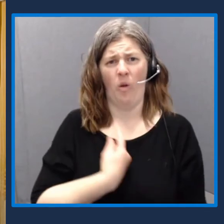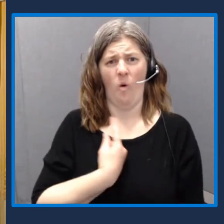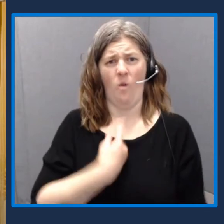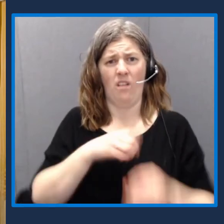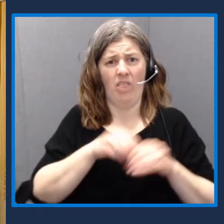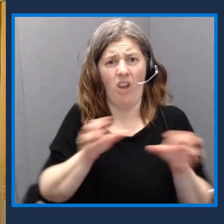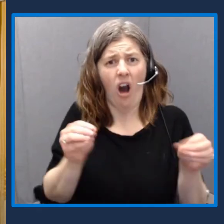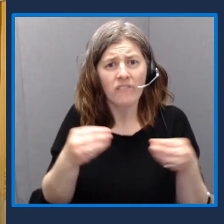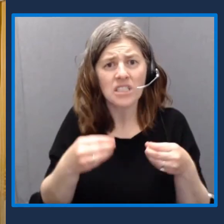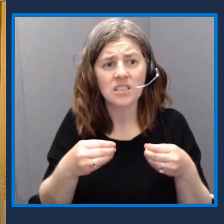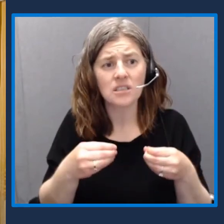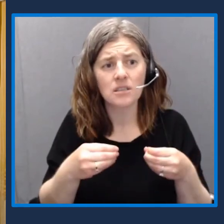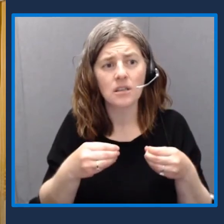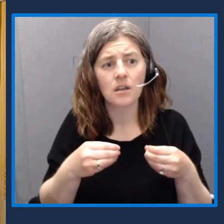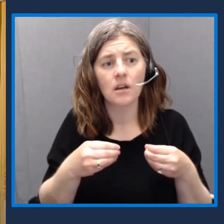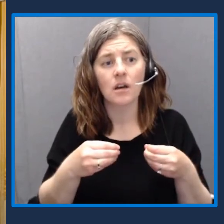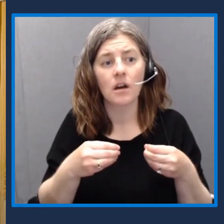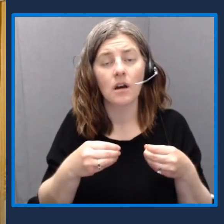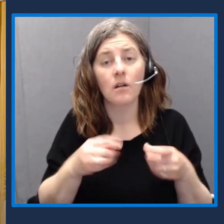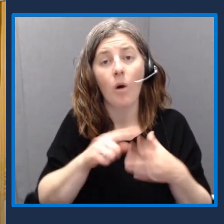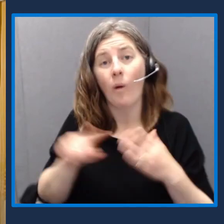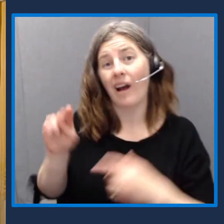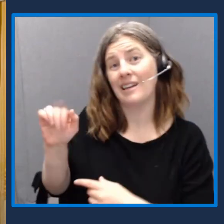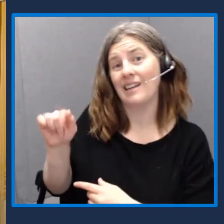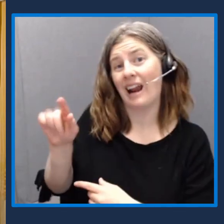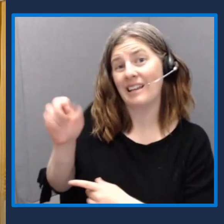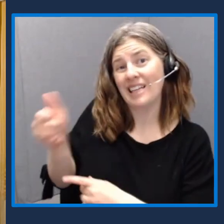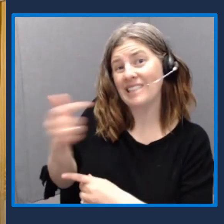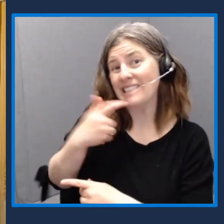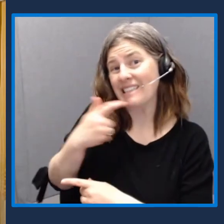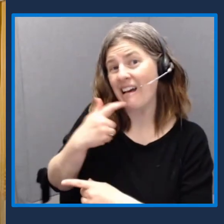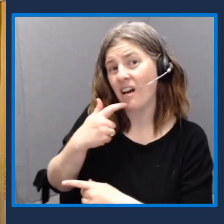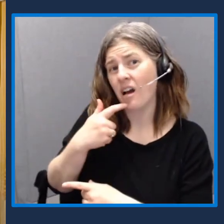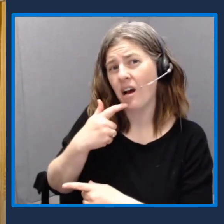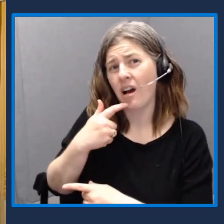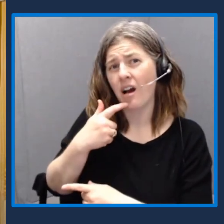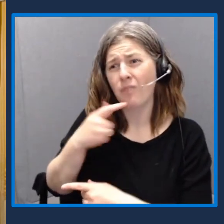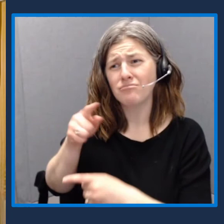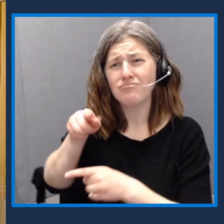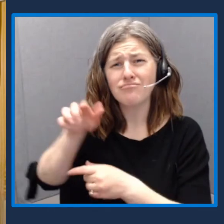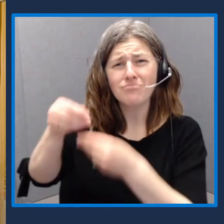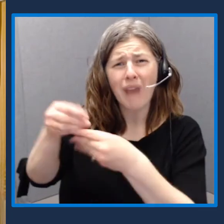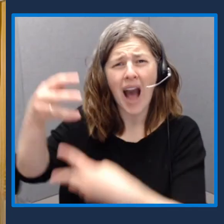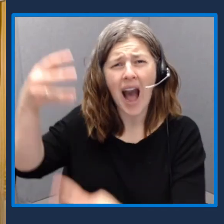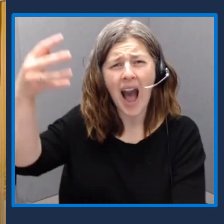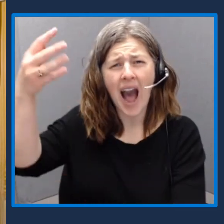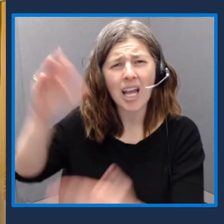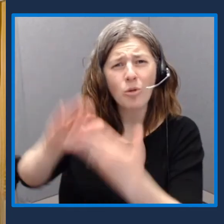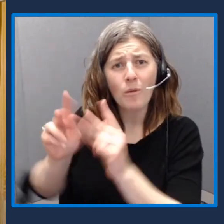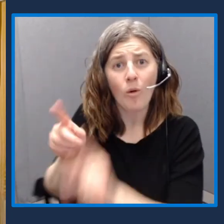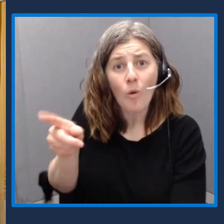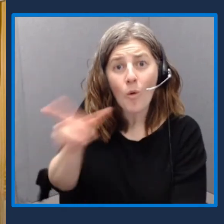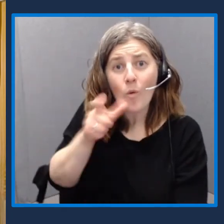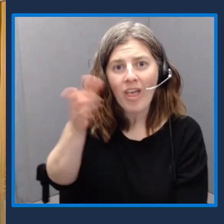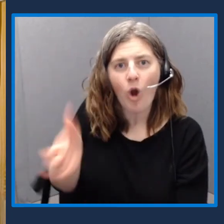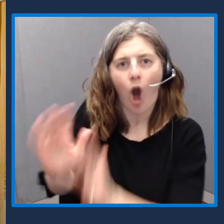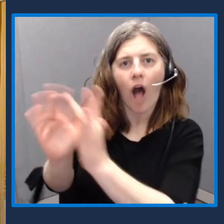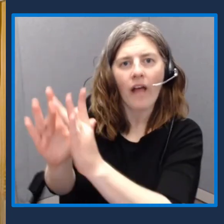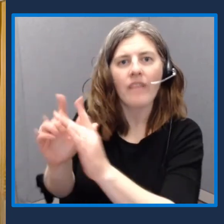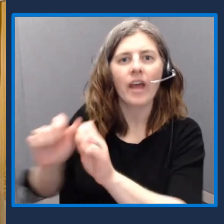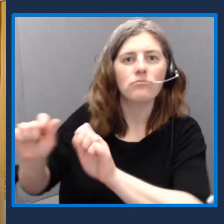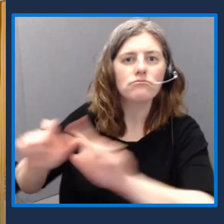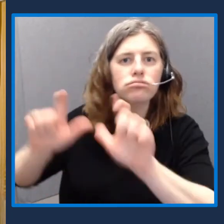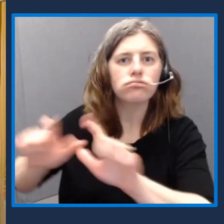office. But going back to what Natalie said before, there's an entire community of people online that are blogging about